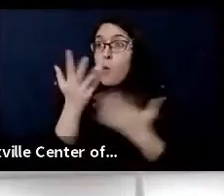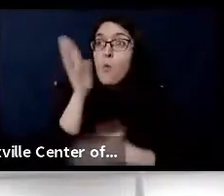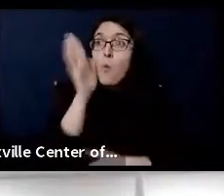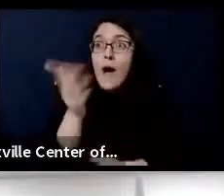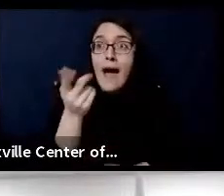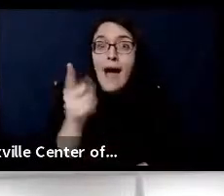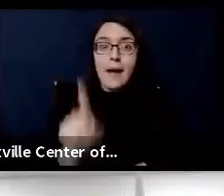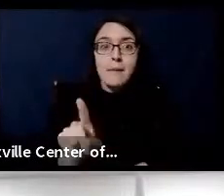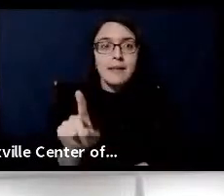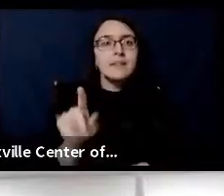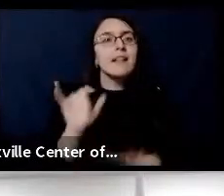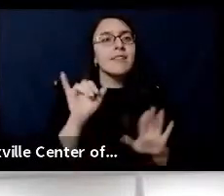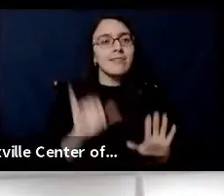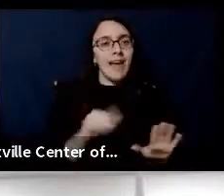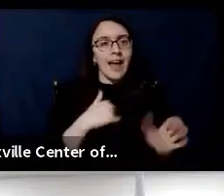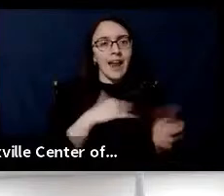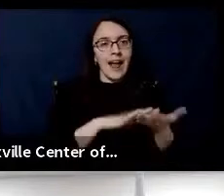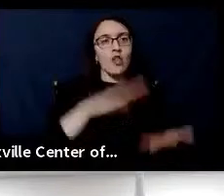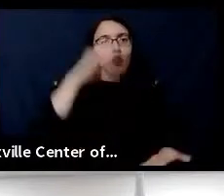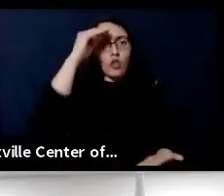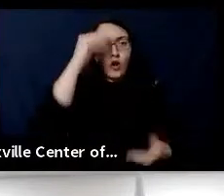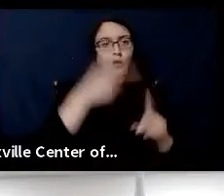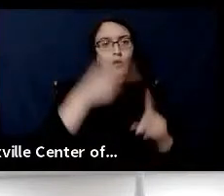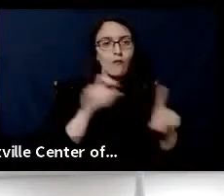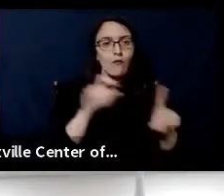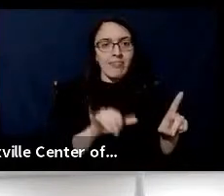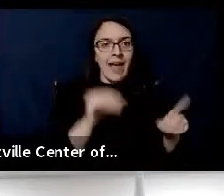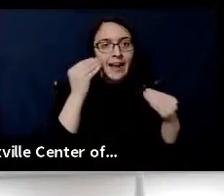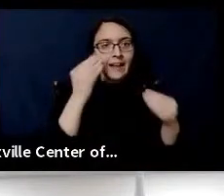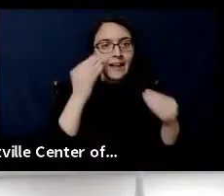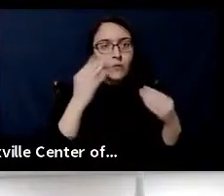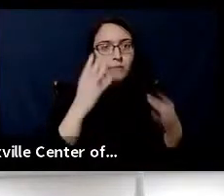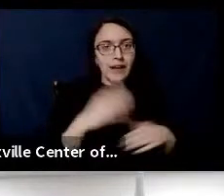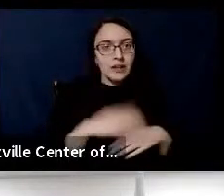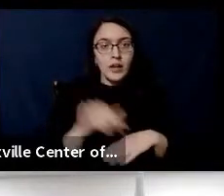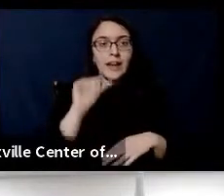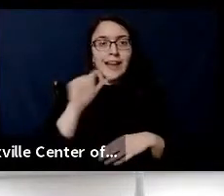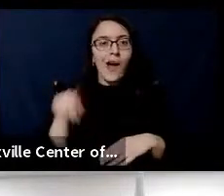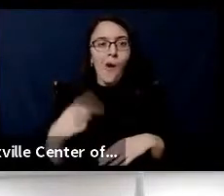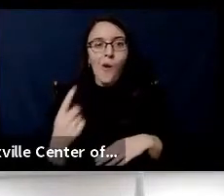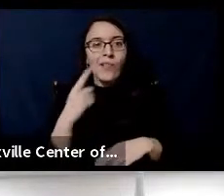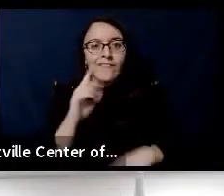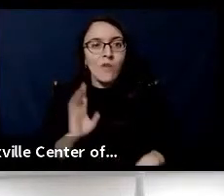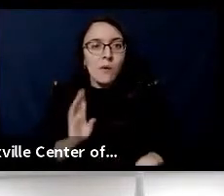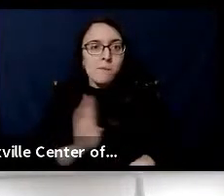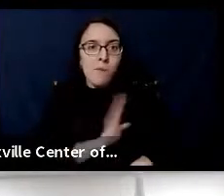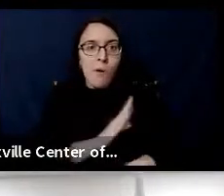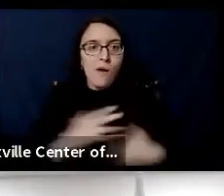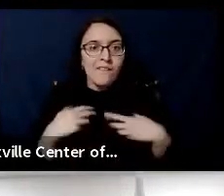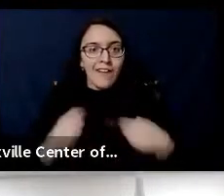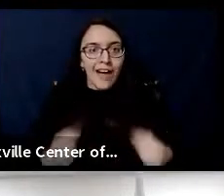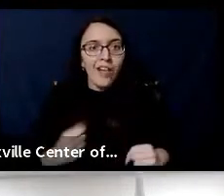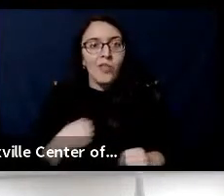And that's what I took away from this. And I think and this isn't just for this Board of Health, guys, we're hearing this in the media,